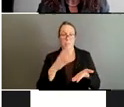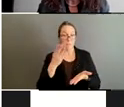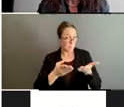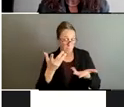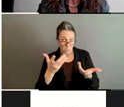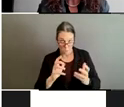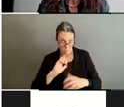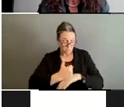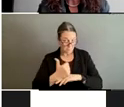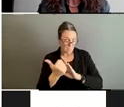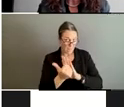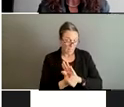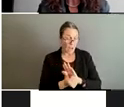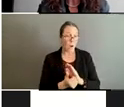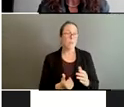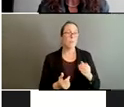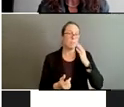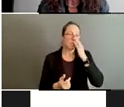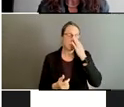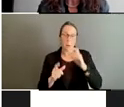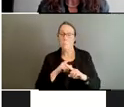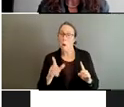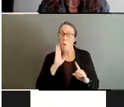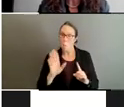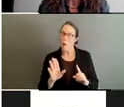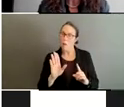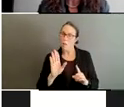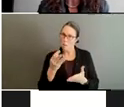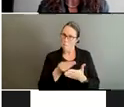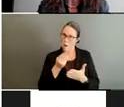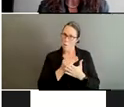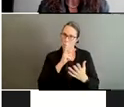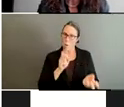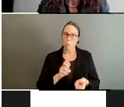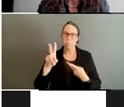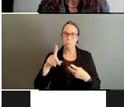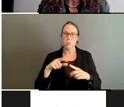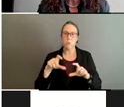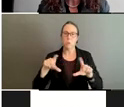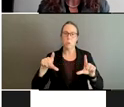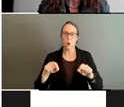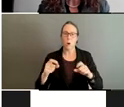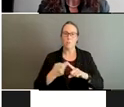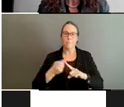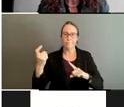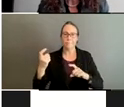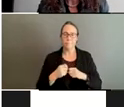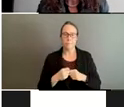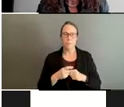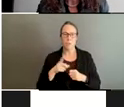account, but again, it can electronically, the funds can go onto the debit card for them, and they can sign up